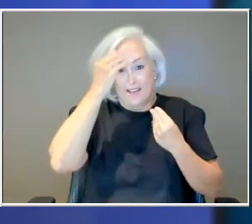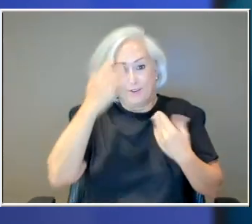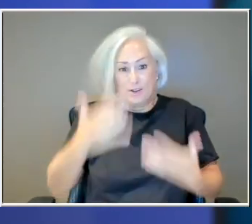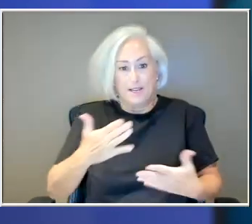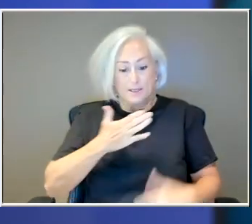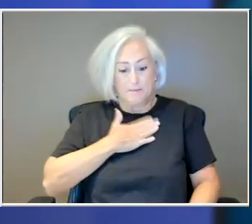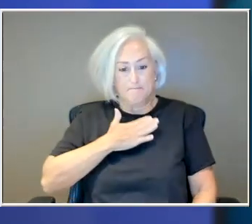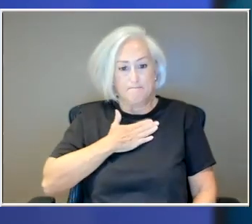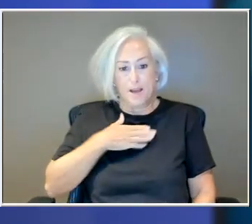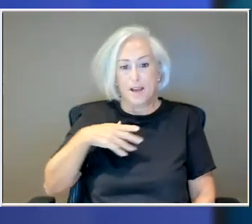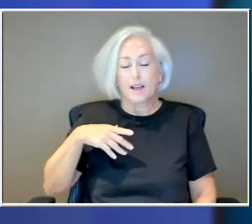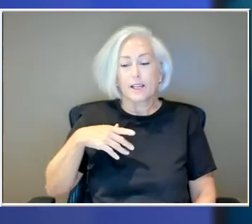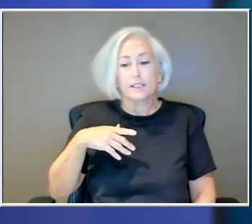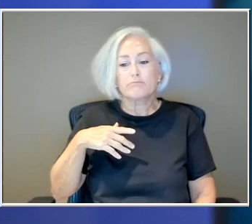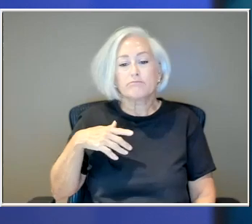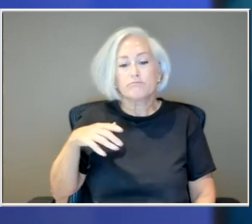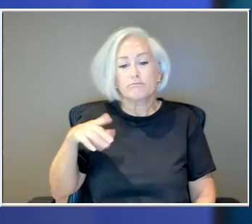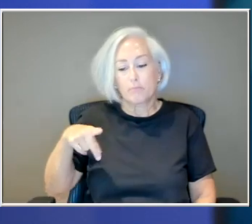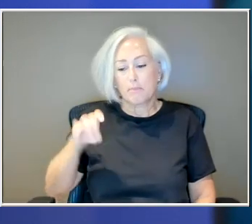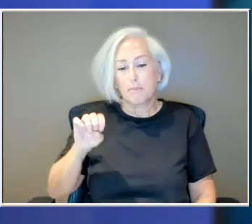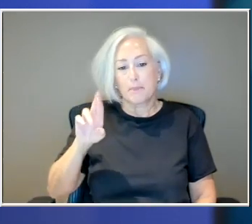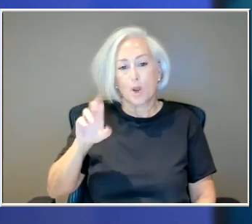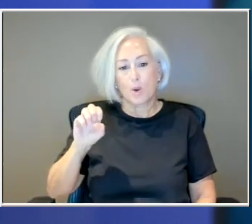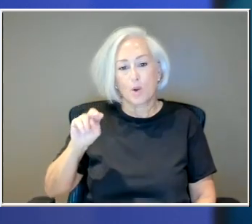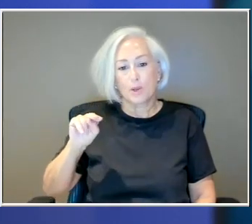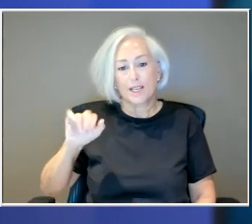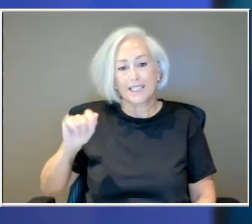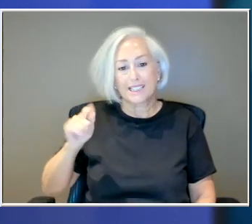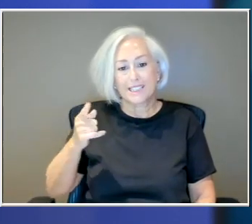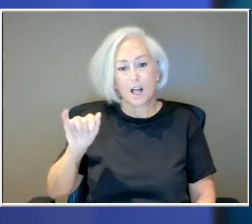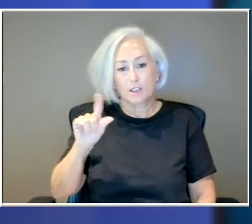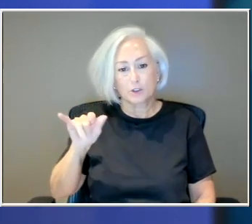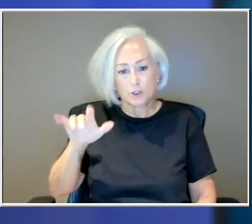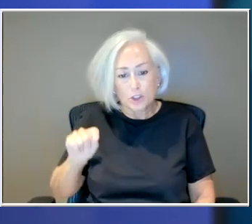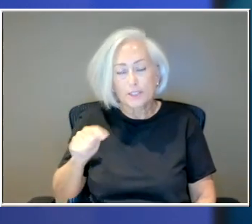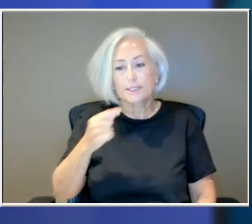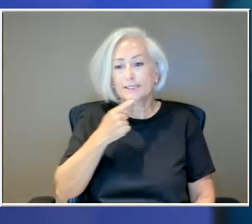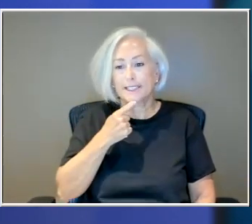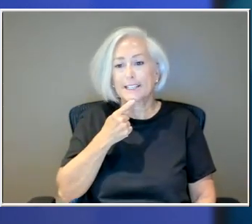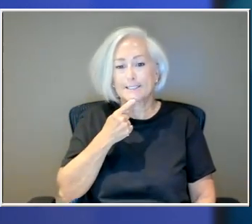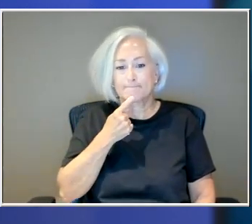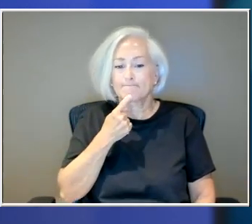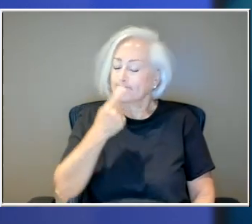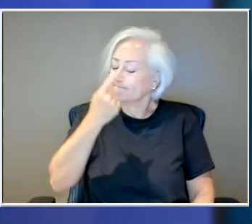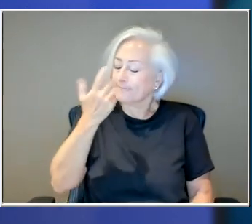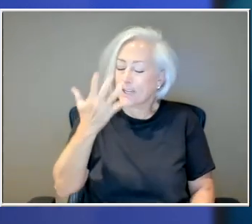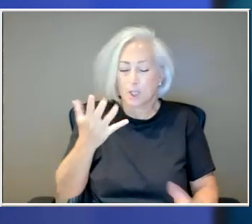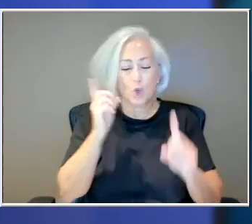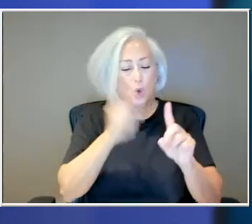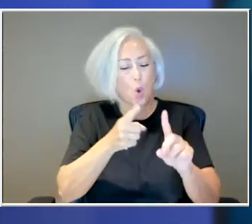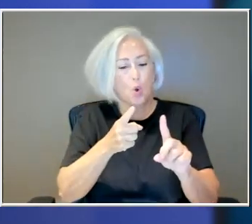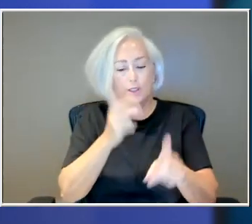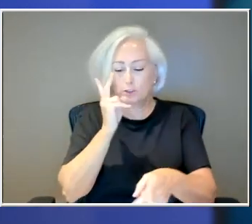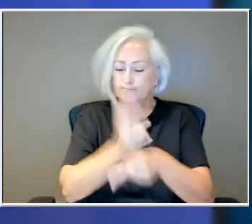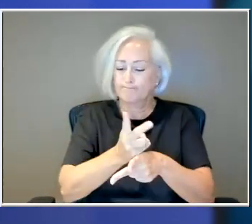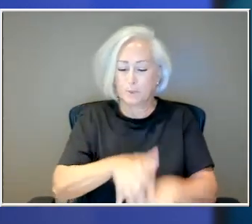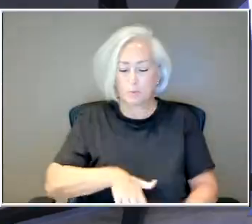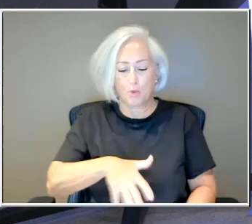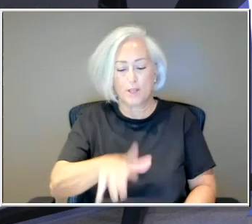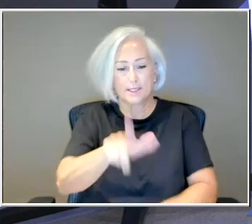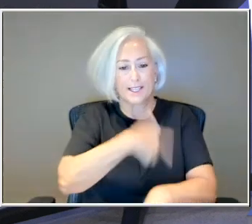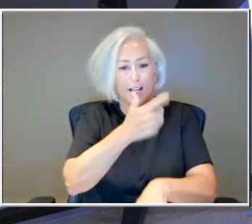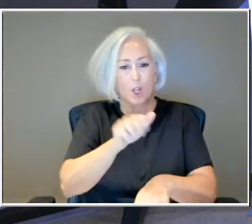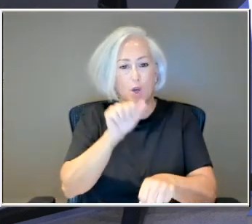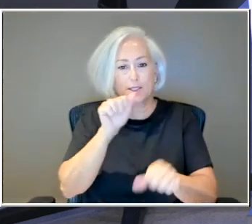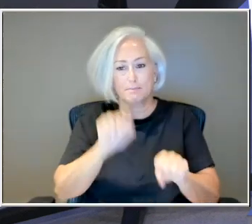said, I think the best thing to do here is just make sure you stay pregnant as long as possible. So that was the plan.